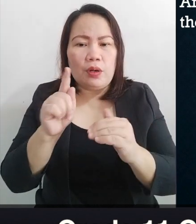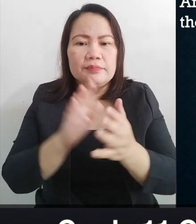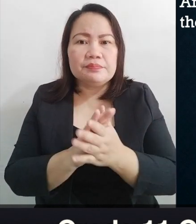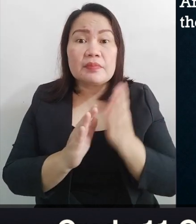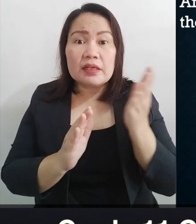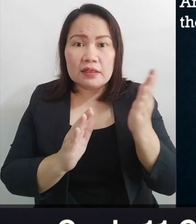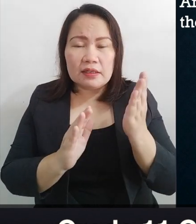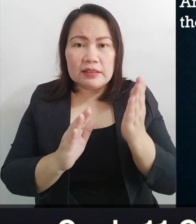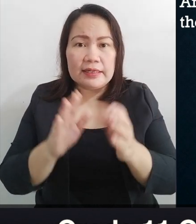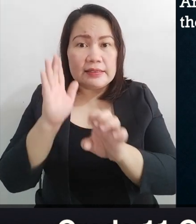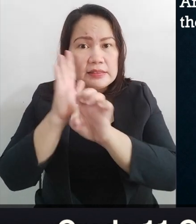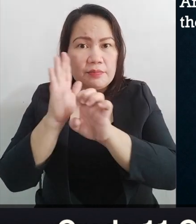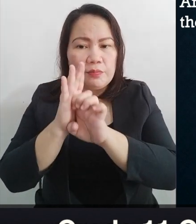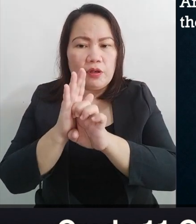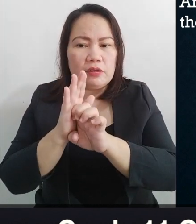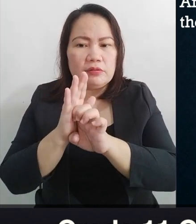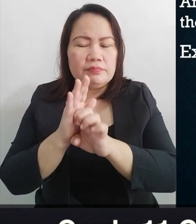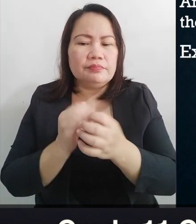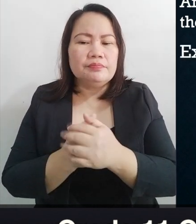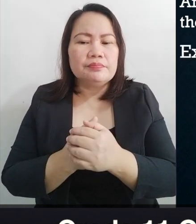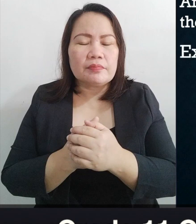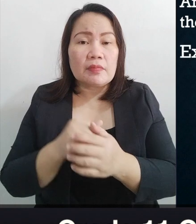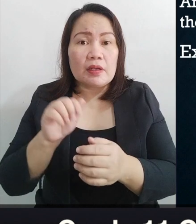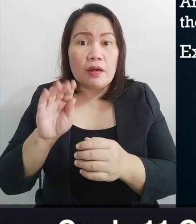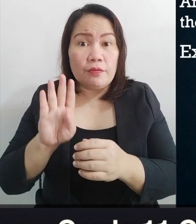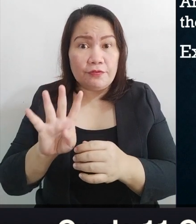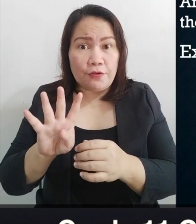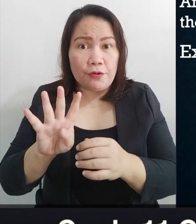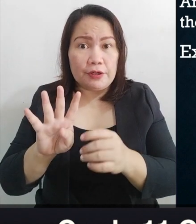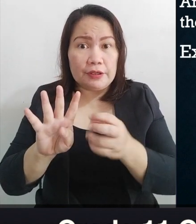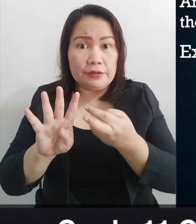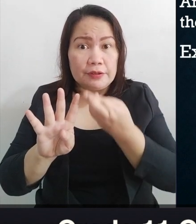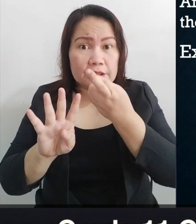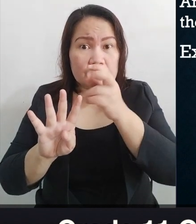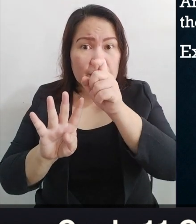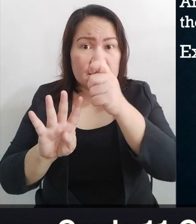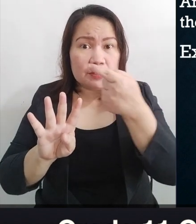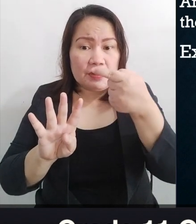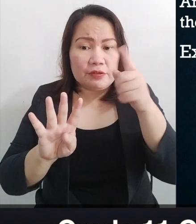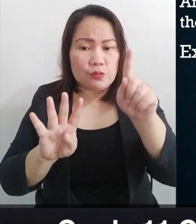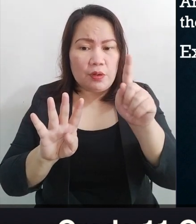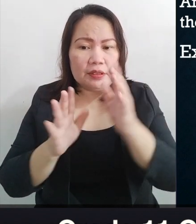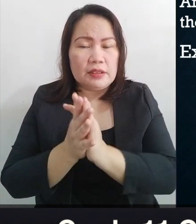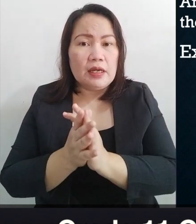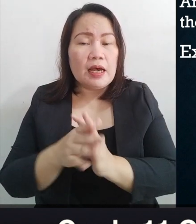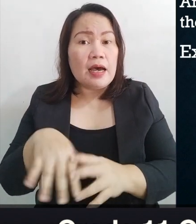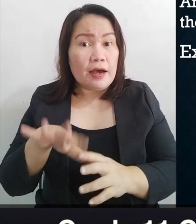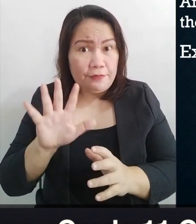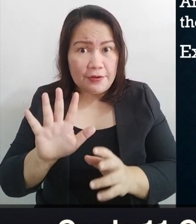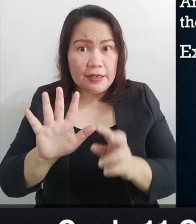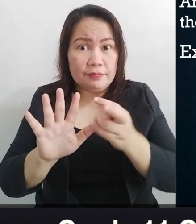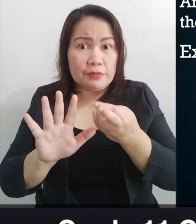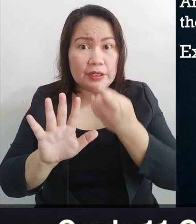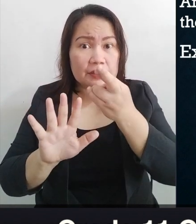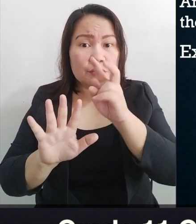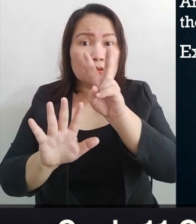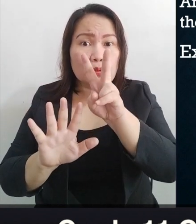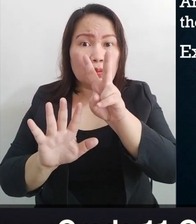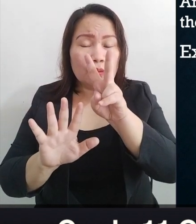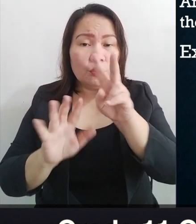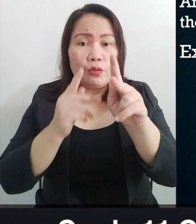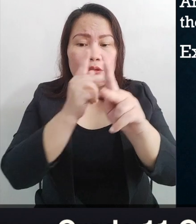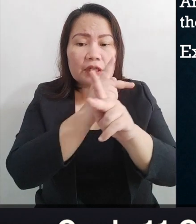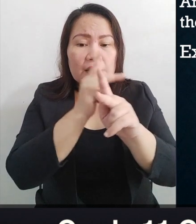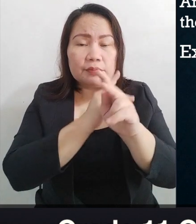some example of exponential expression. So 4 raised to x minus 1, 5 raised to